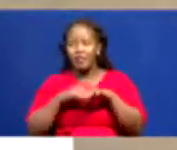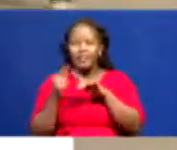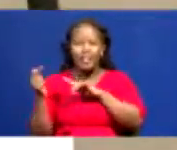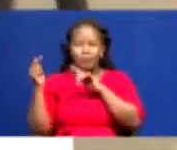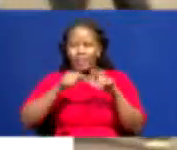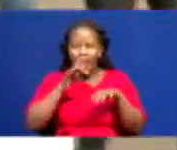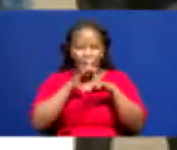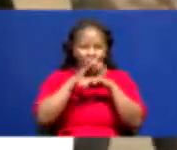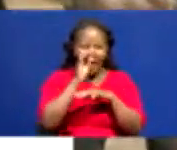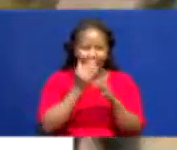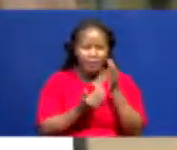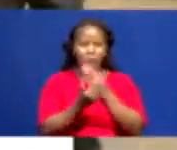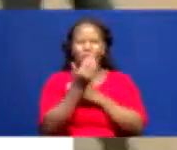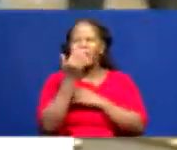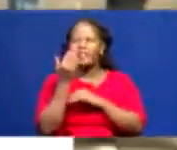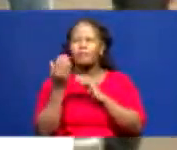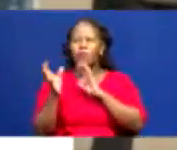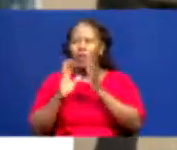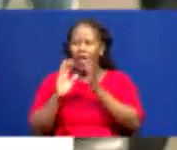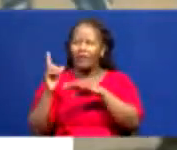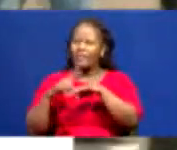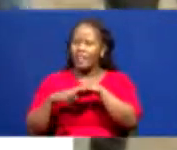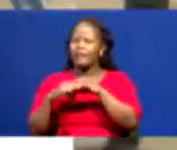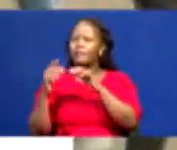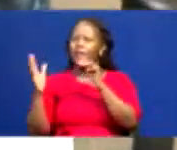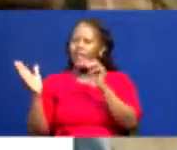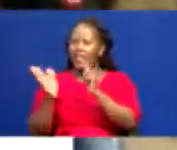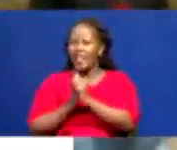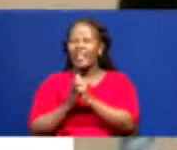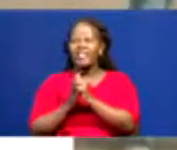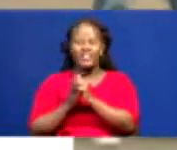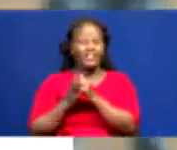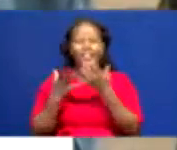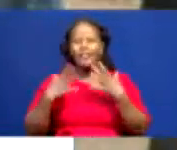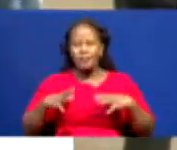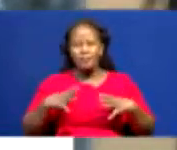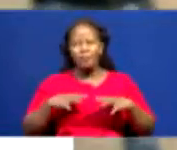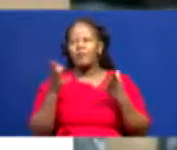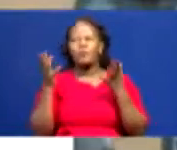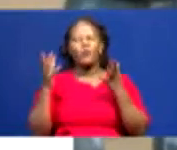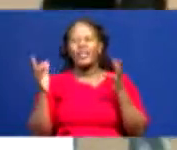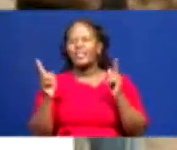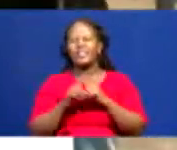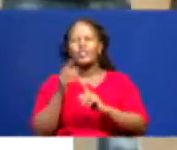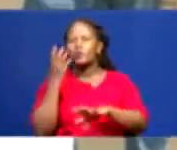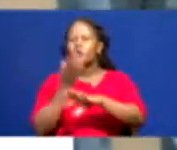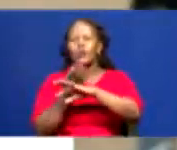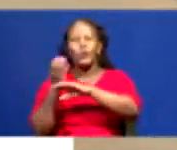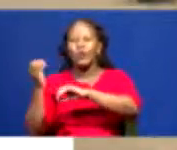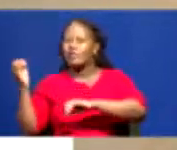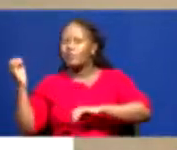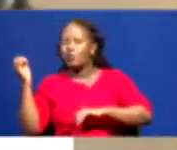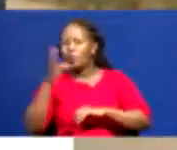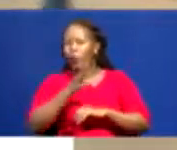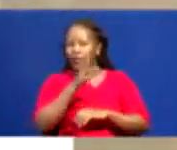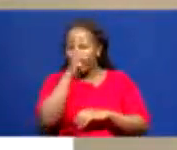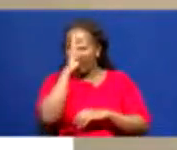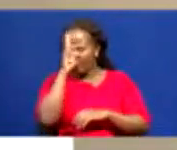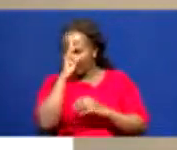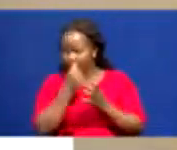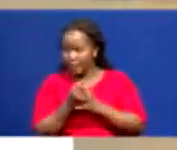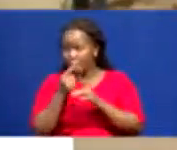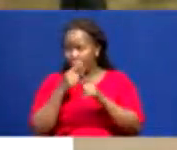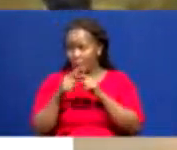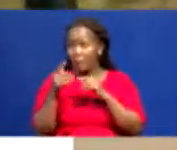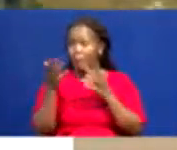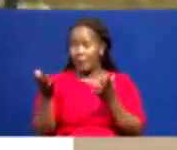in the morning at around 9 a.m., the demonstrators were still hurling stones to security officers, but security